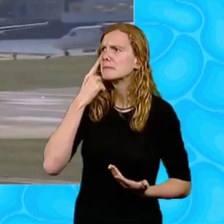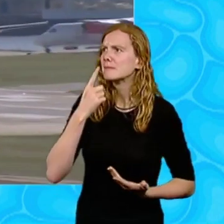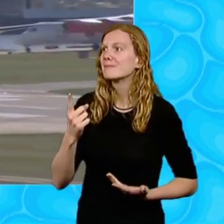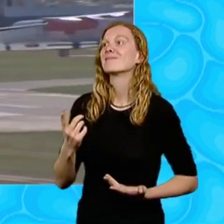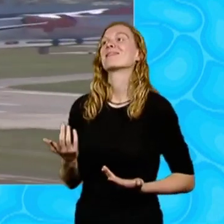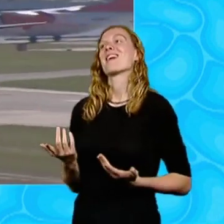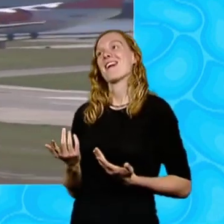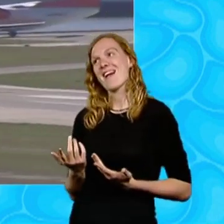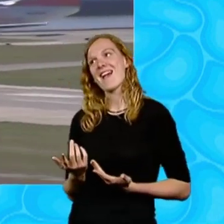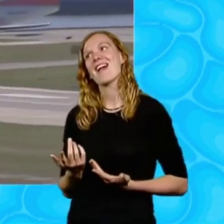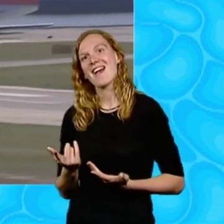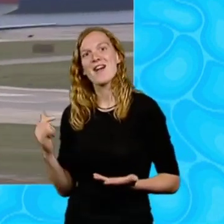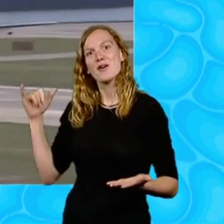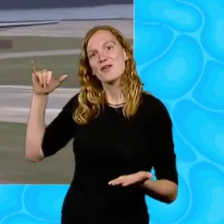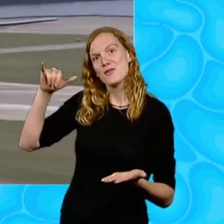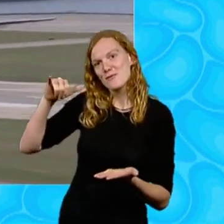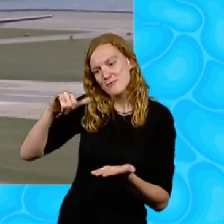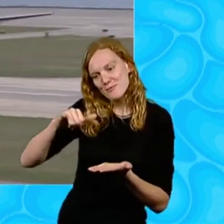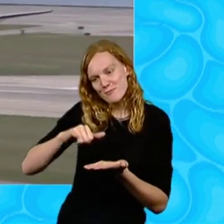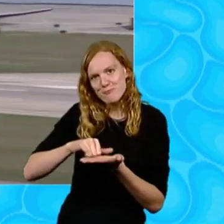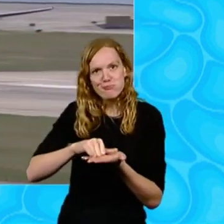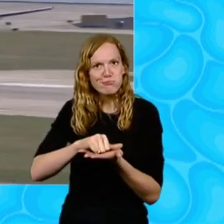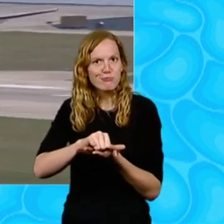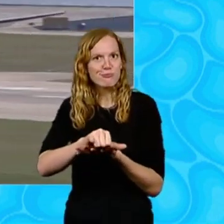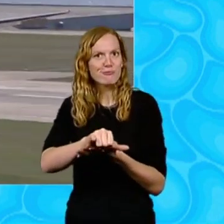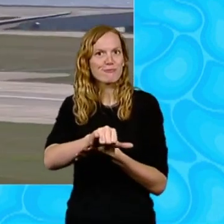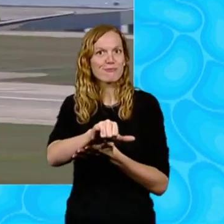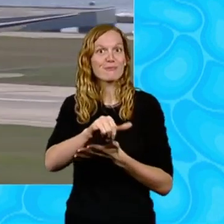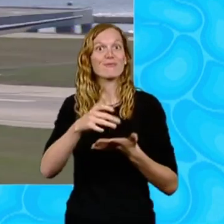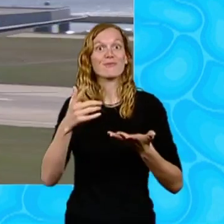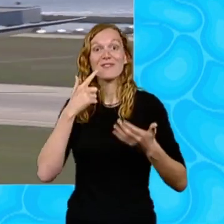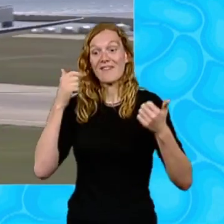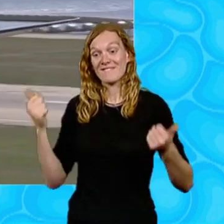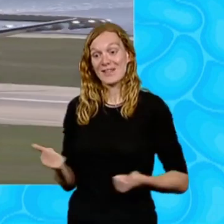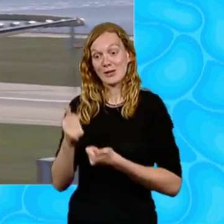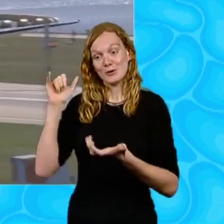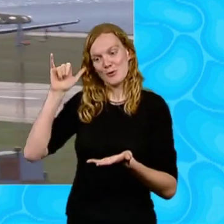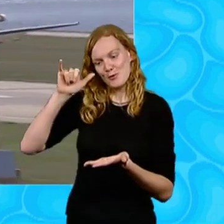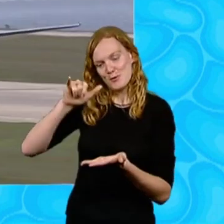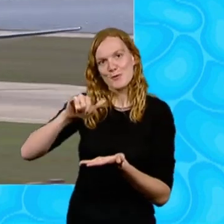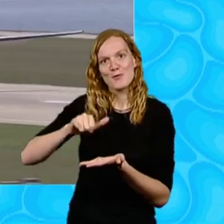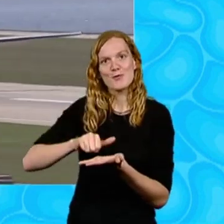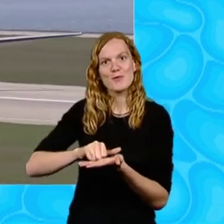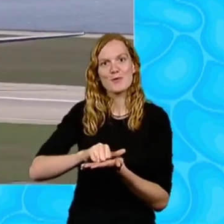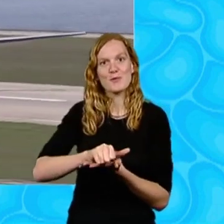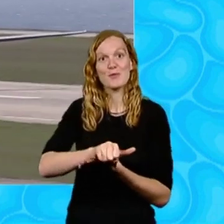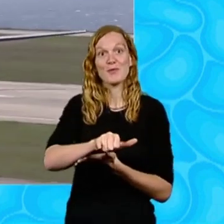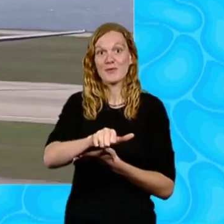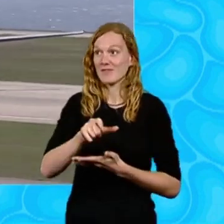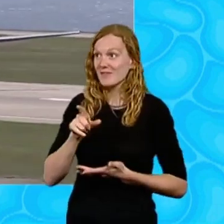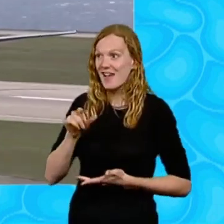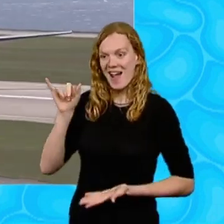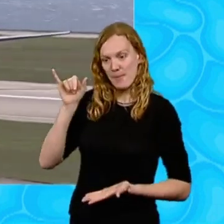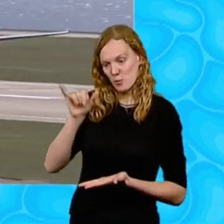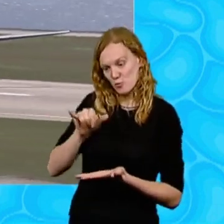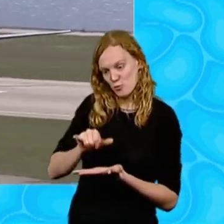Of course! What does a plane do when it's finished flying? It lands at the airport. Let's